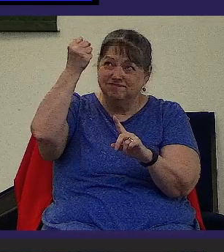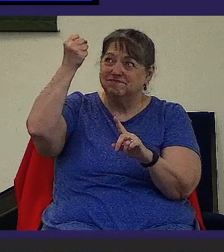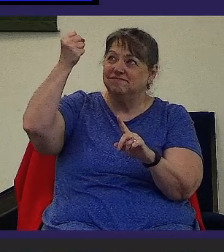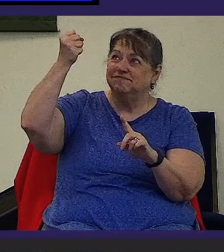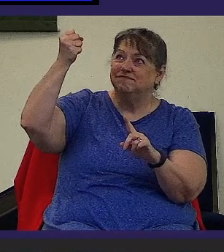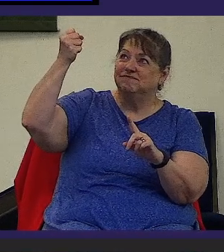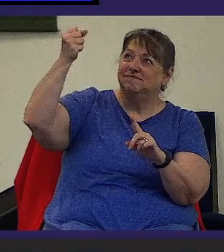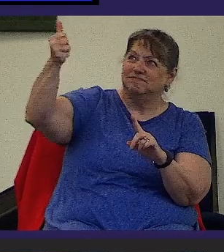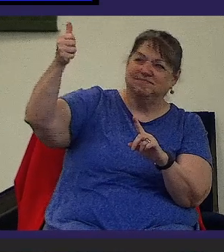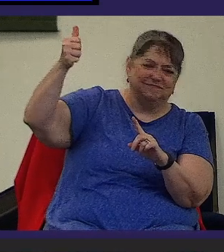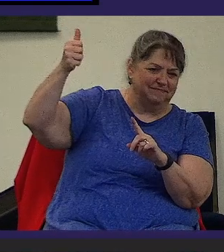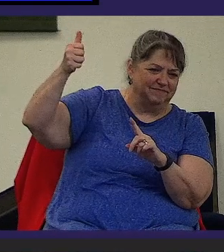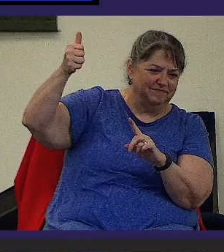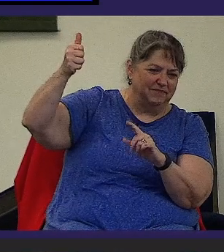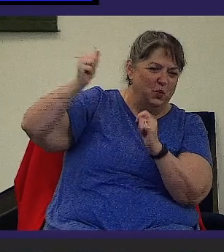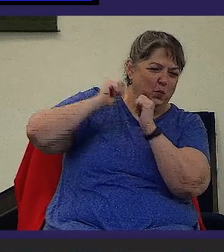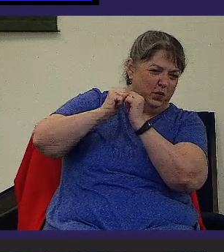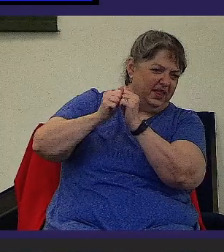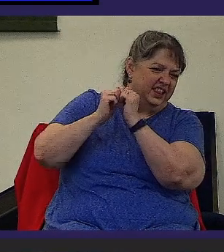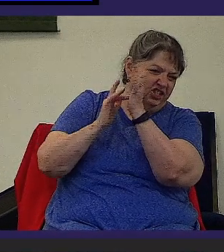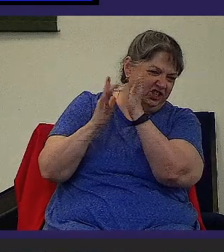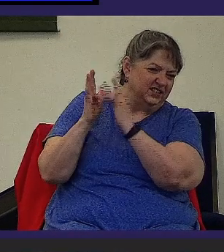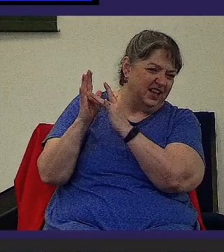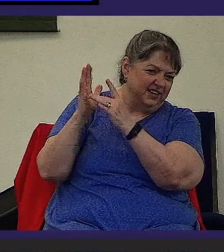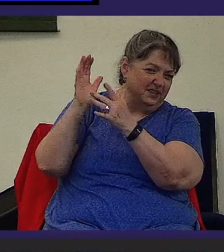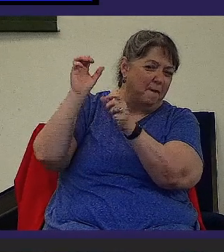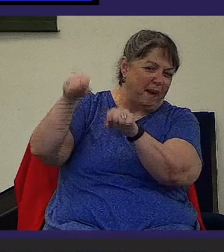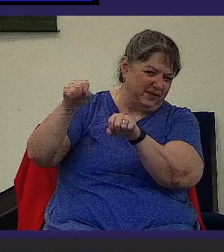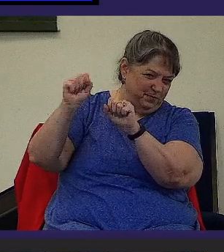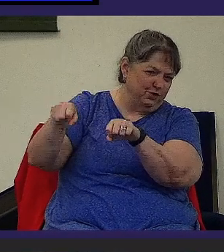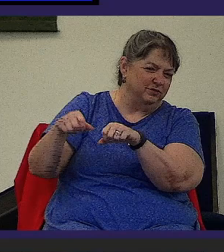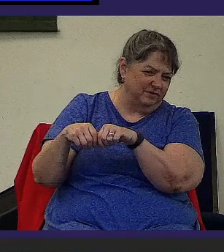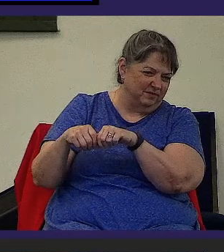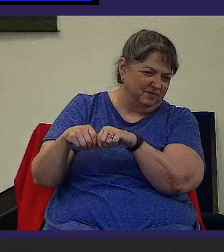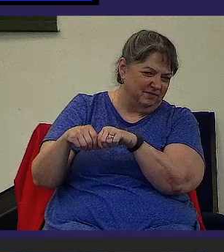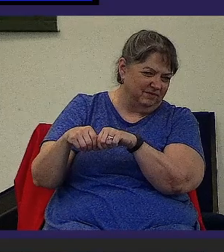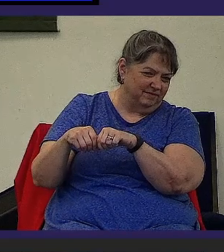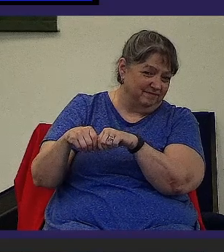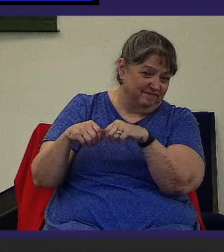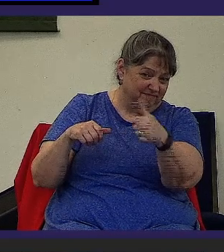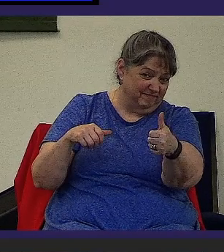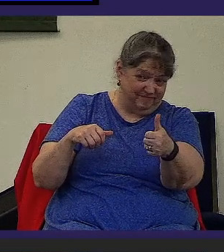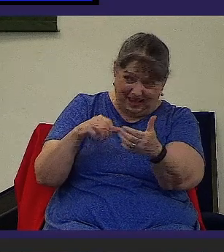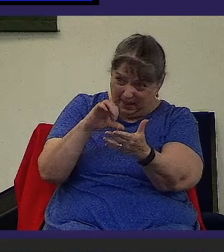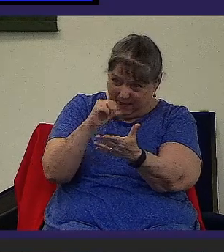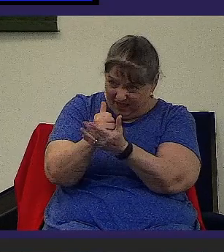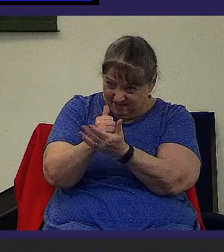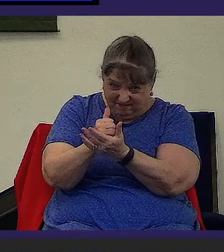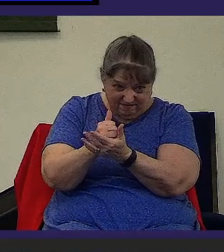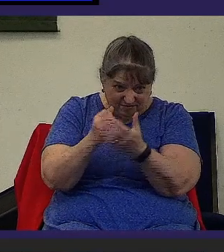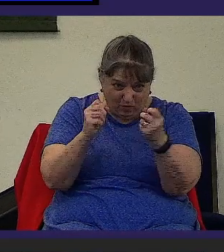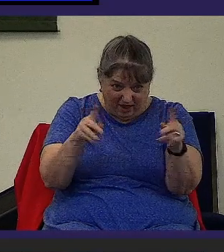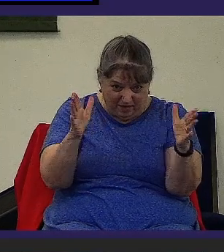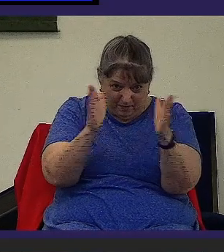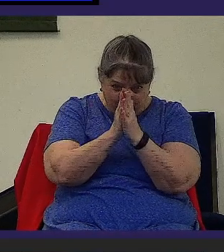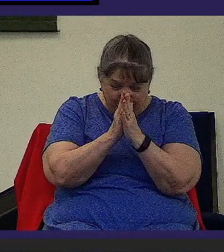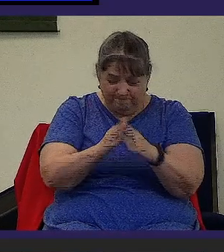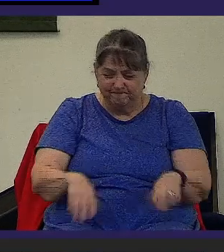life through jesus we can do that amen let's close in prayer